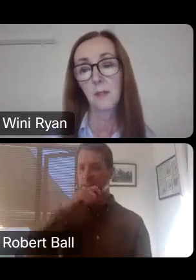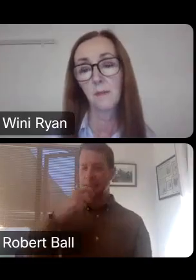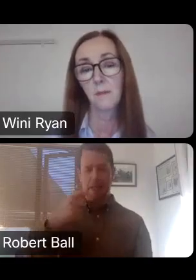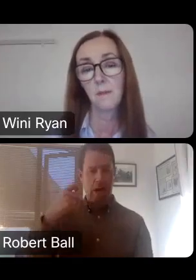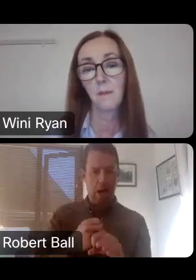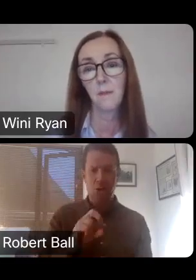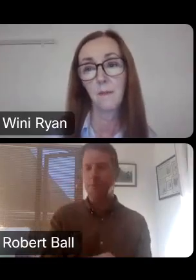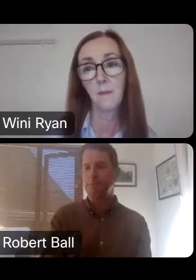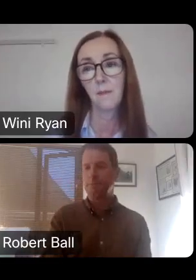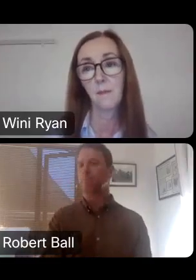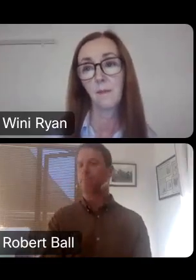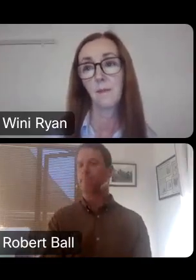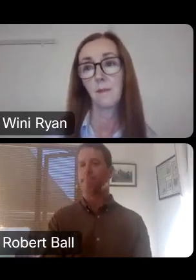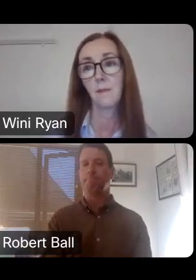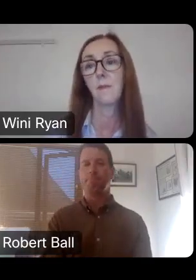this.